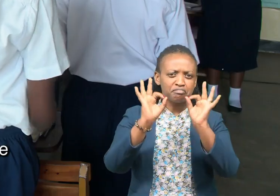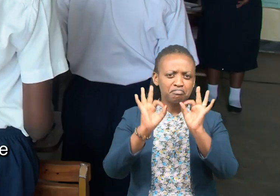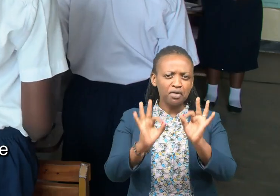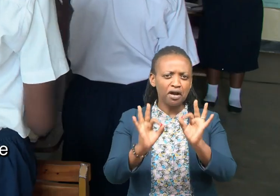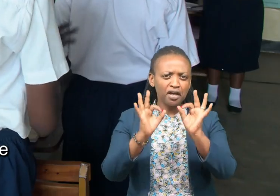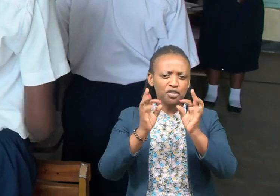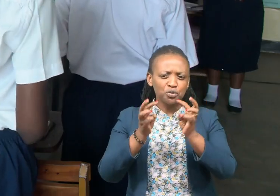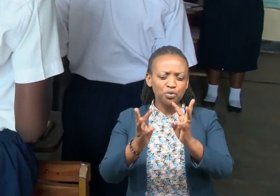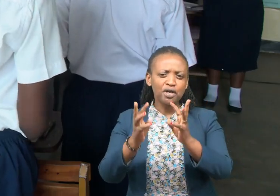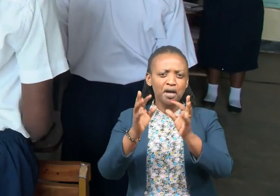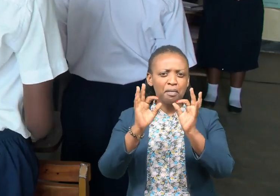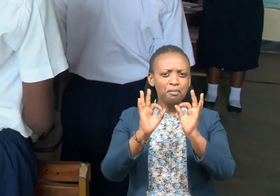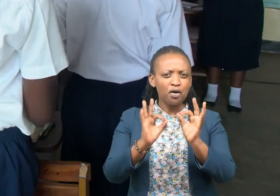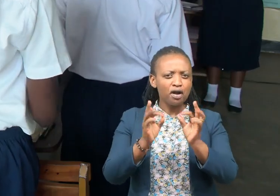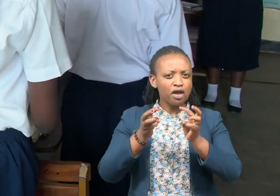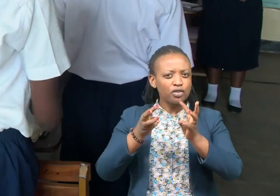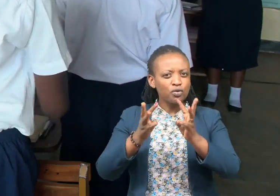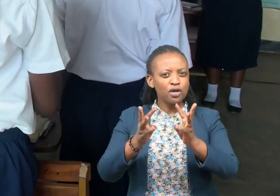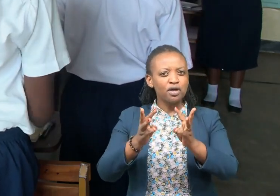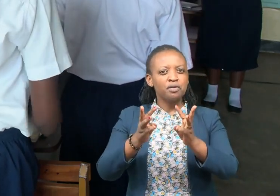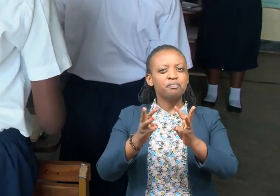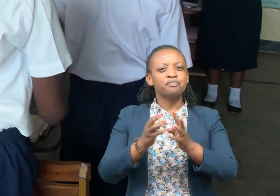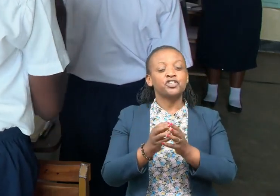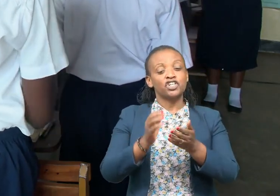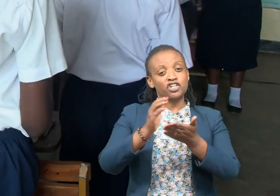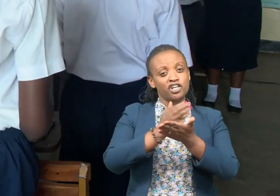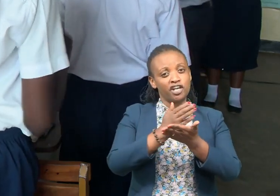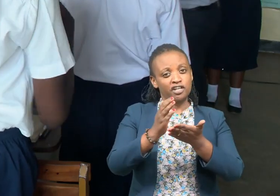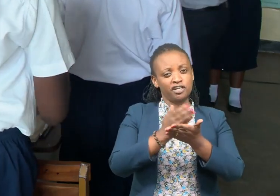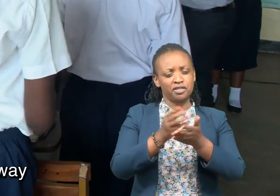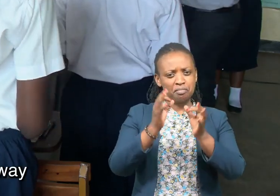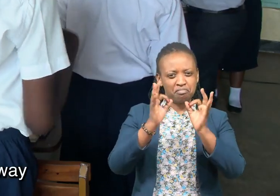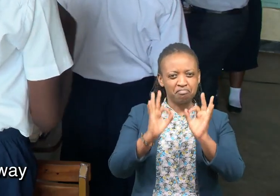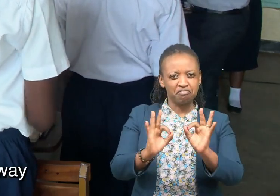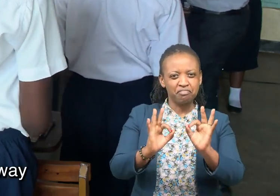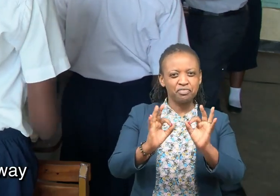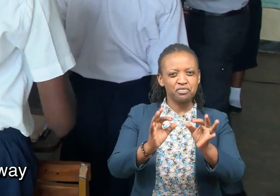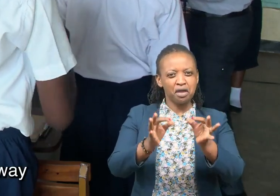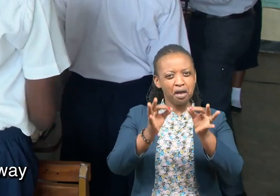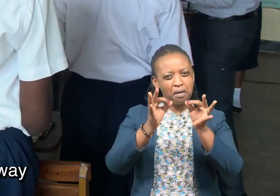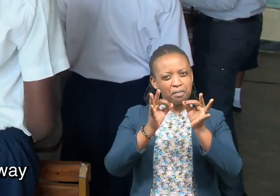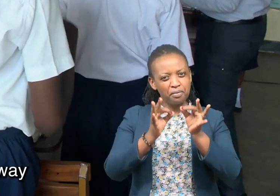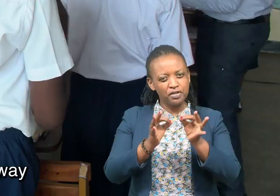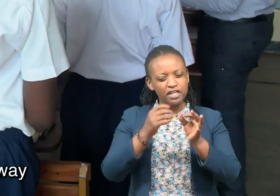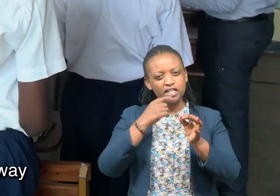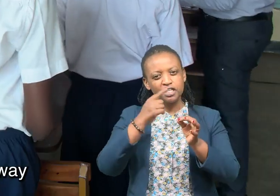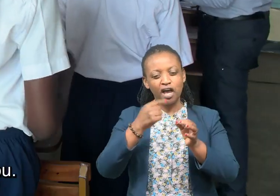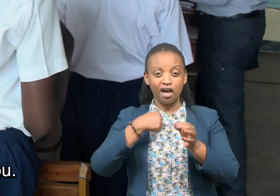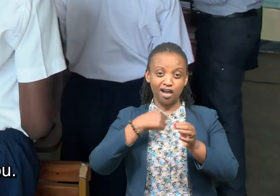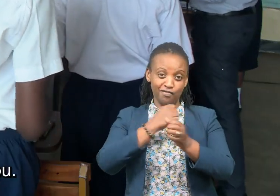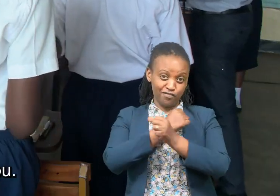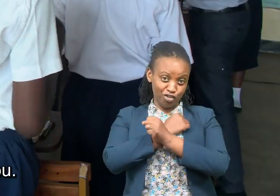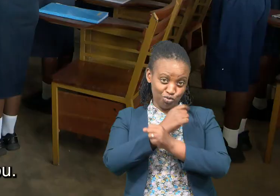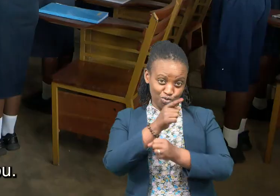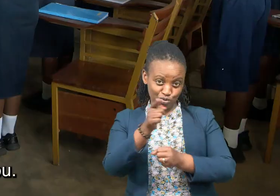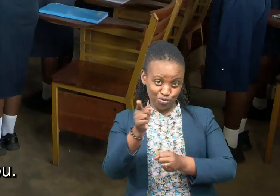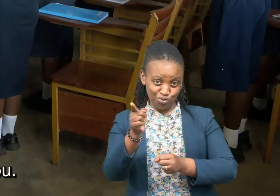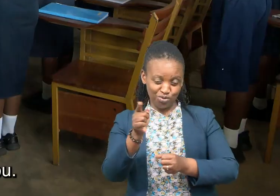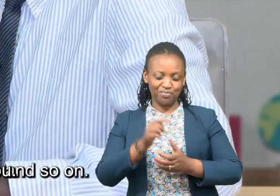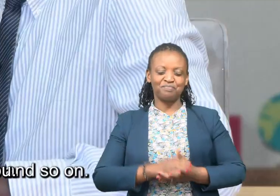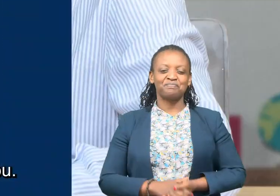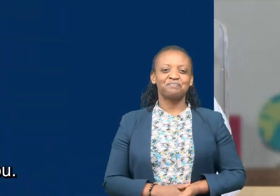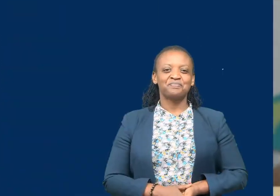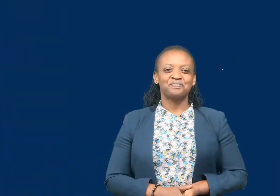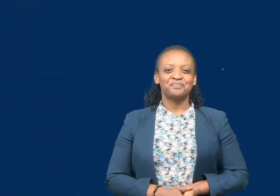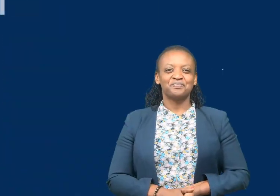the polite way, a polite way, a polite way. Sharing the polite way of saying